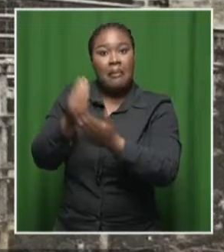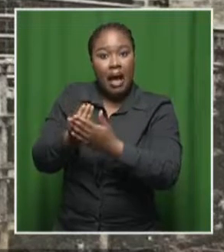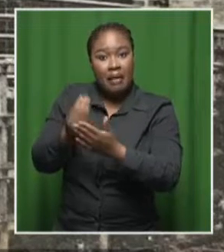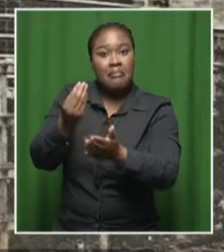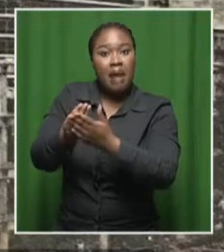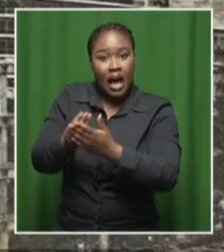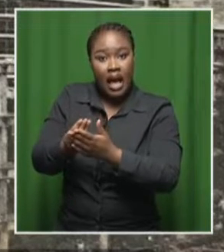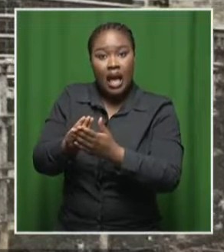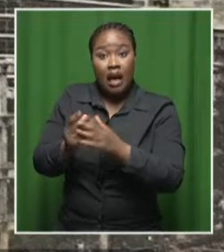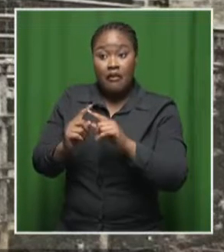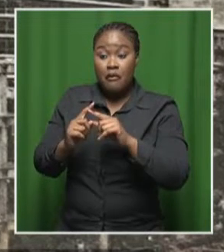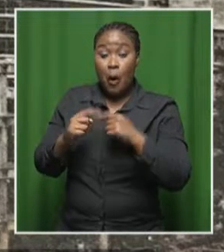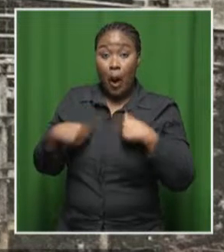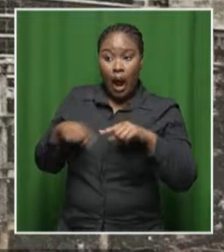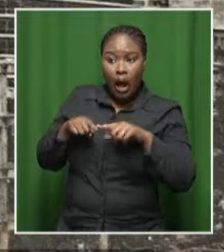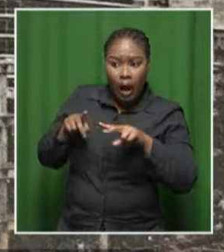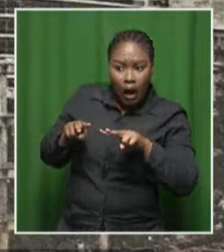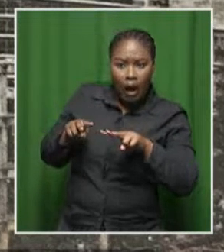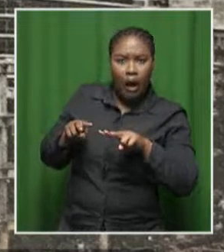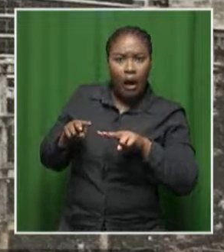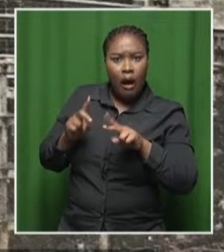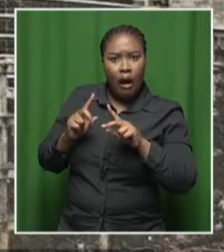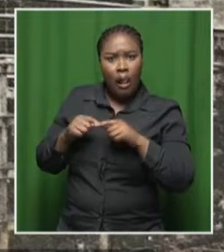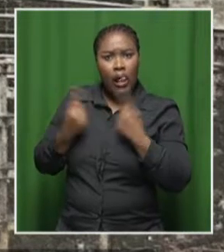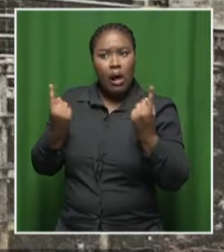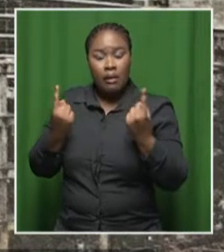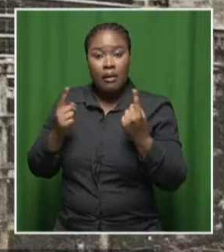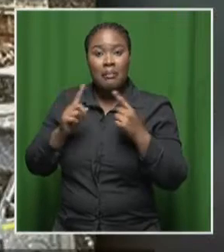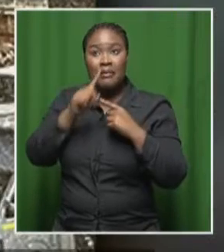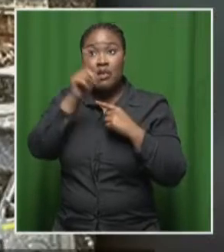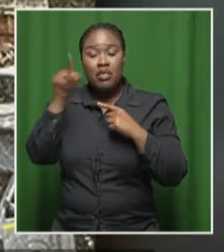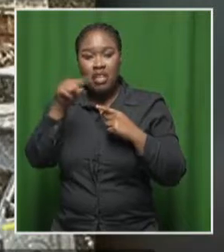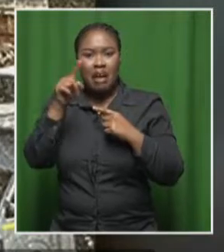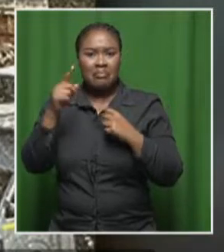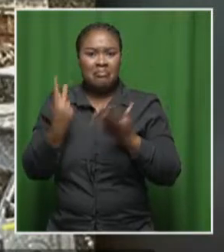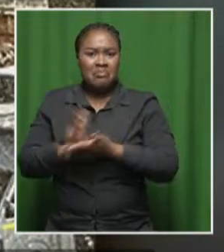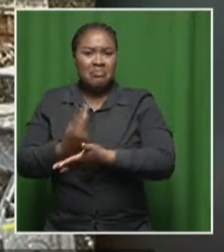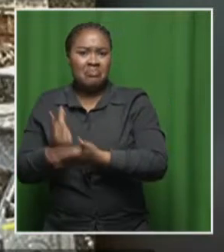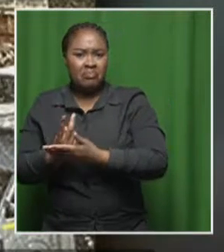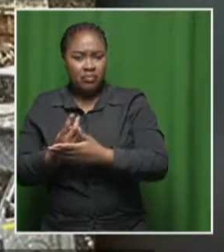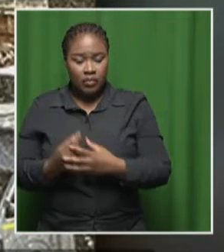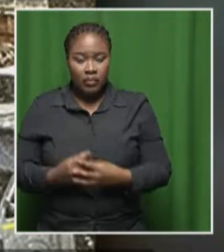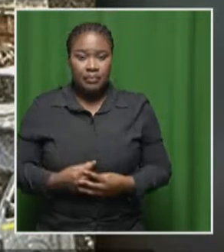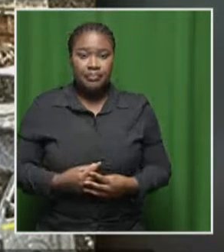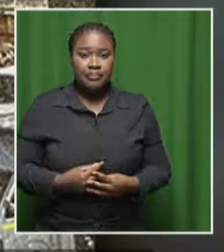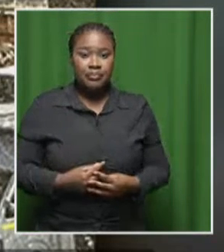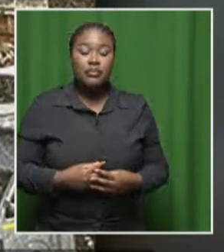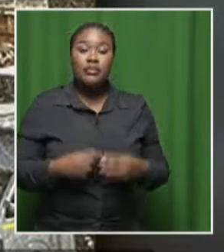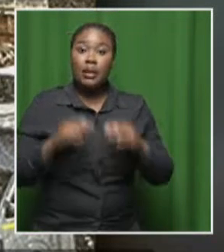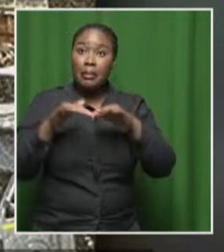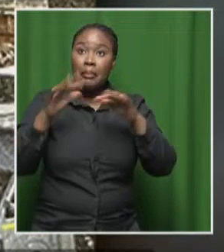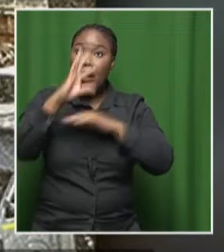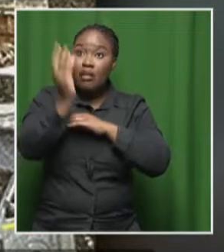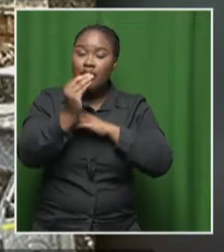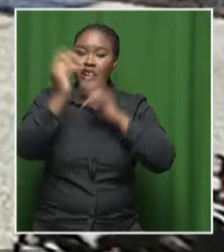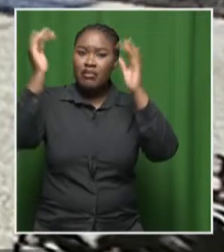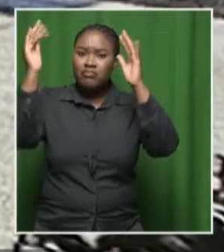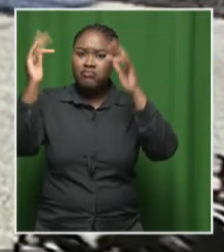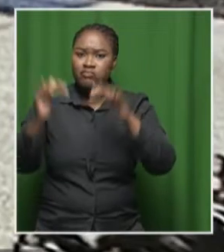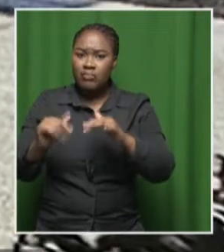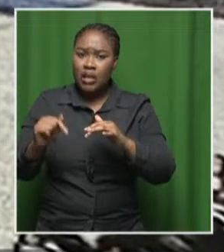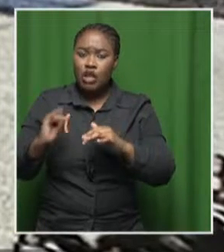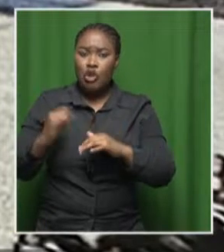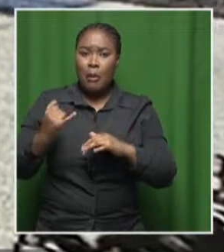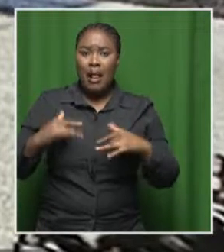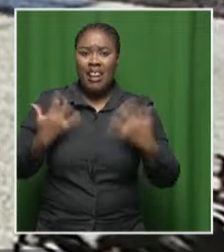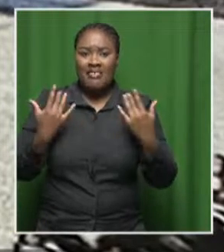tongues and food and oils that are familiar to those who've crossed half a continent to make a livelihood in Johannesburg. And I see